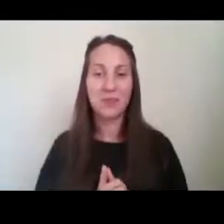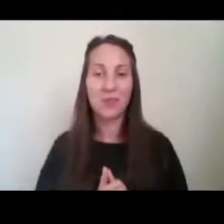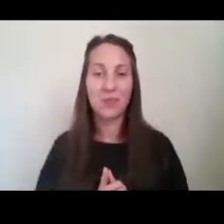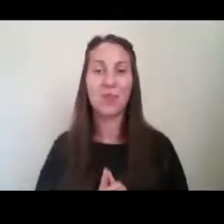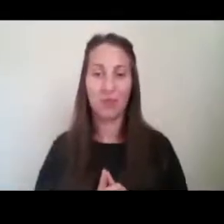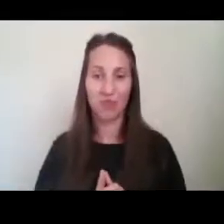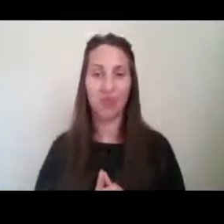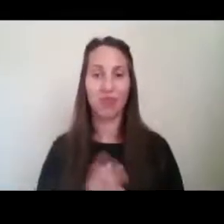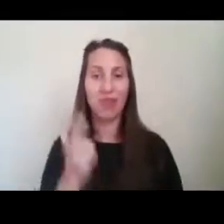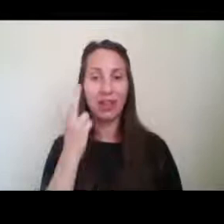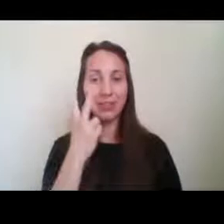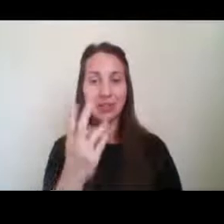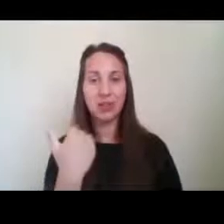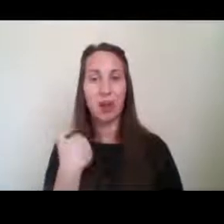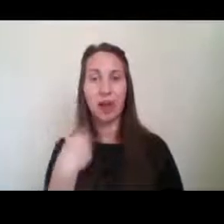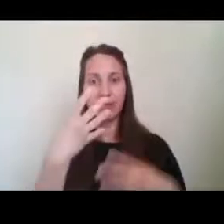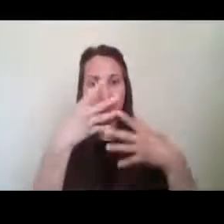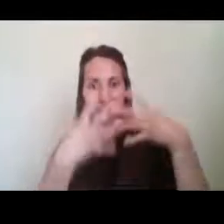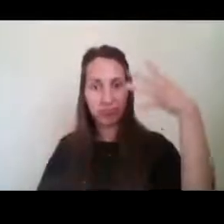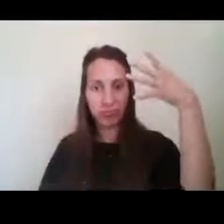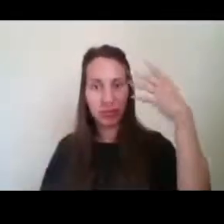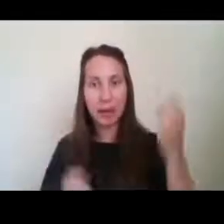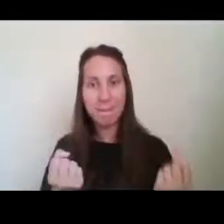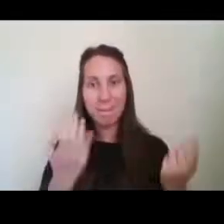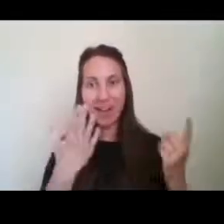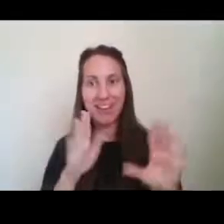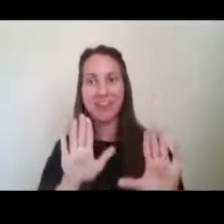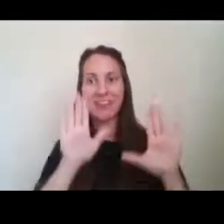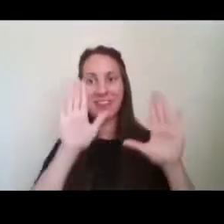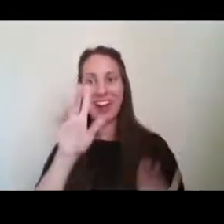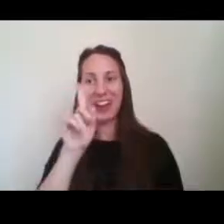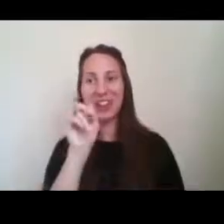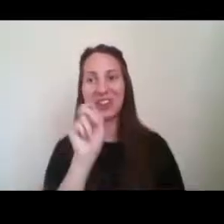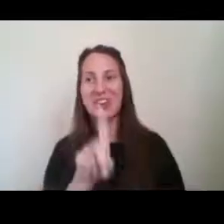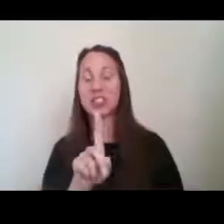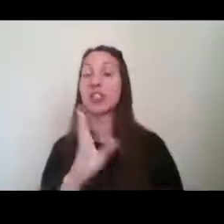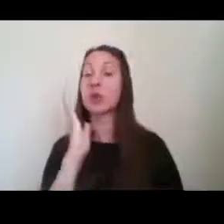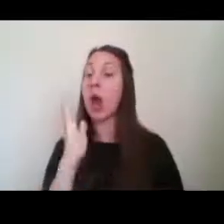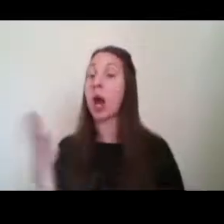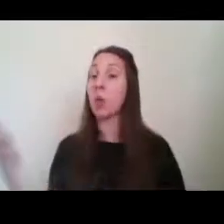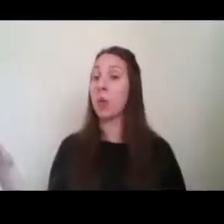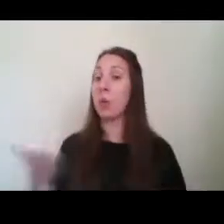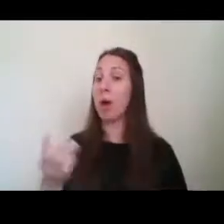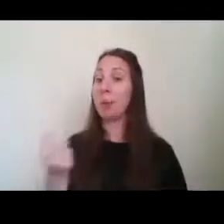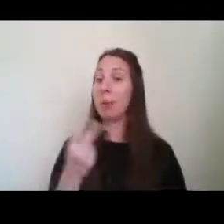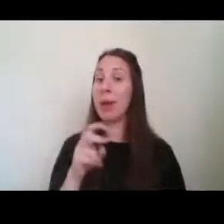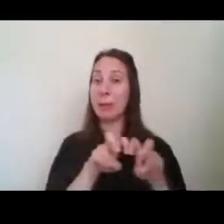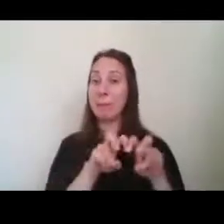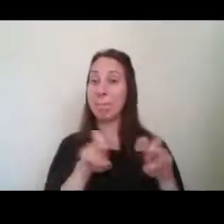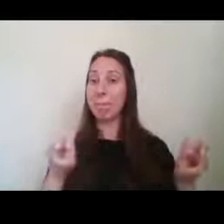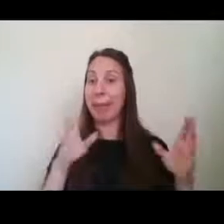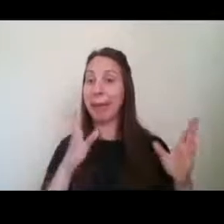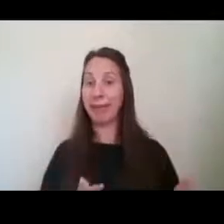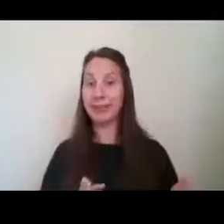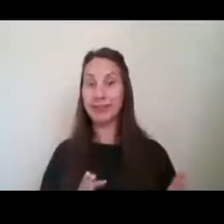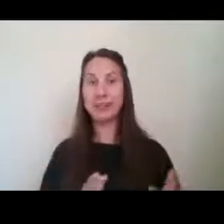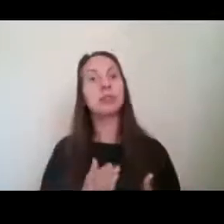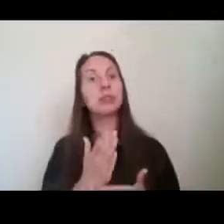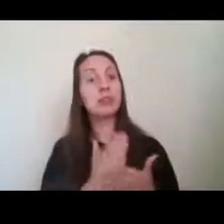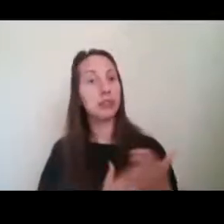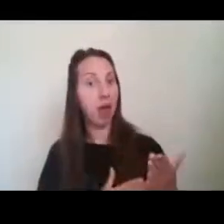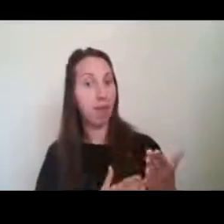And I see we have a bunch of really great questions. I want to bring our panelists back because some of them you have for all of